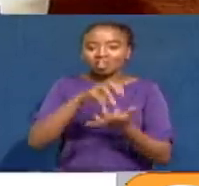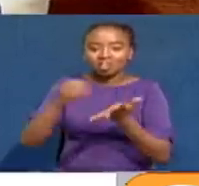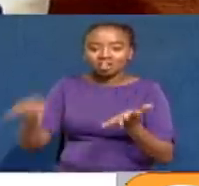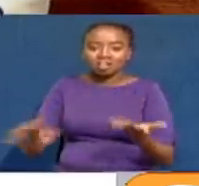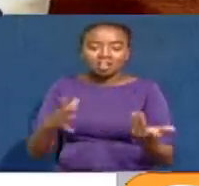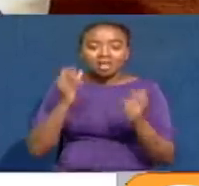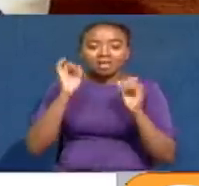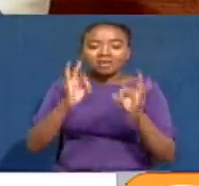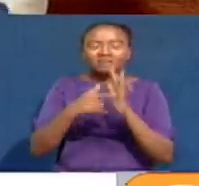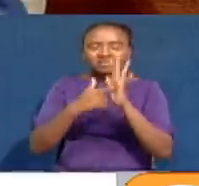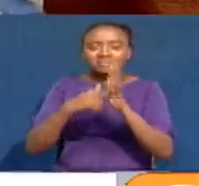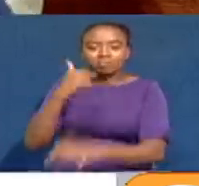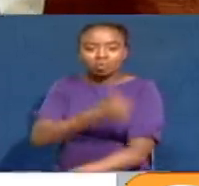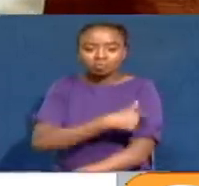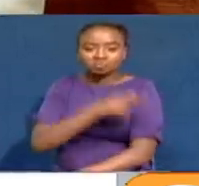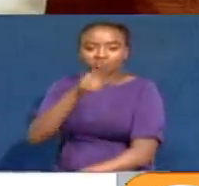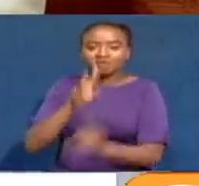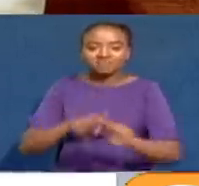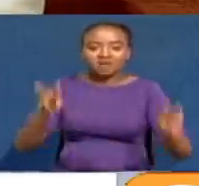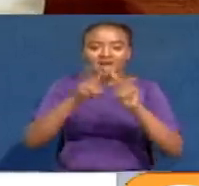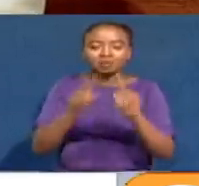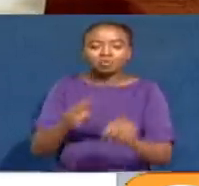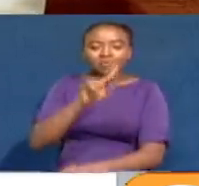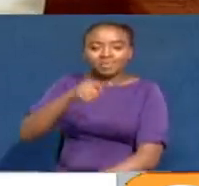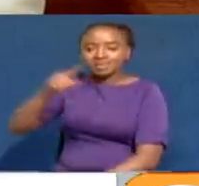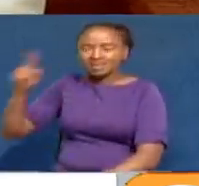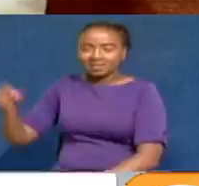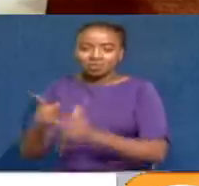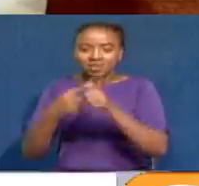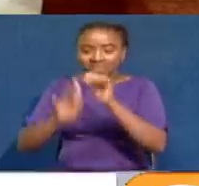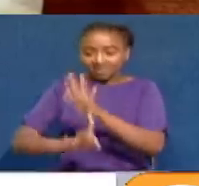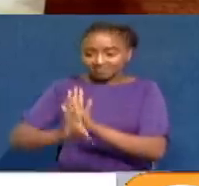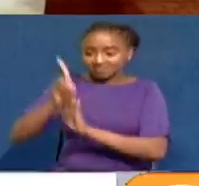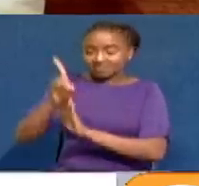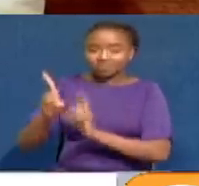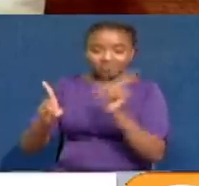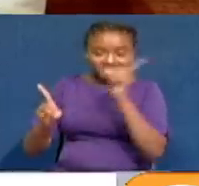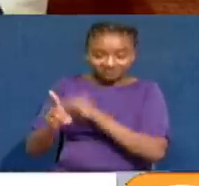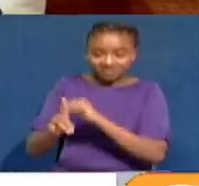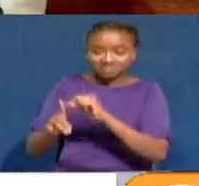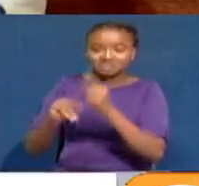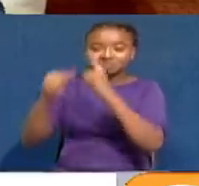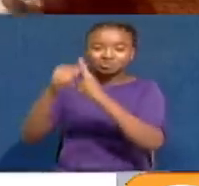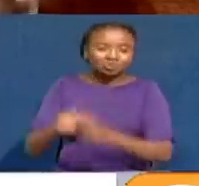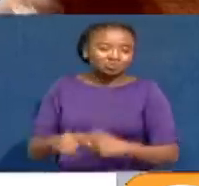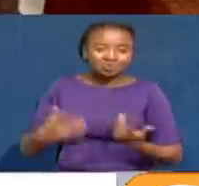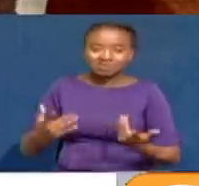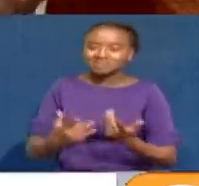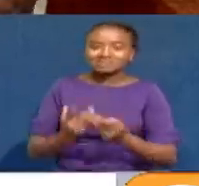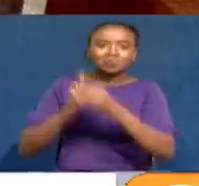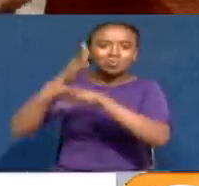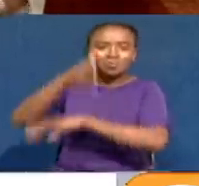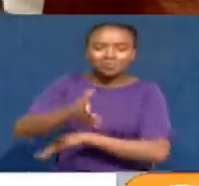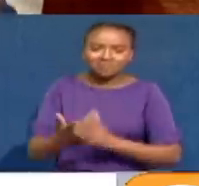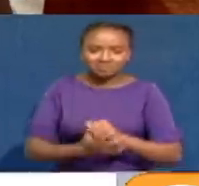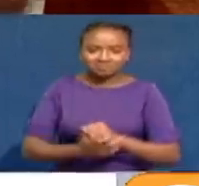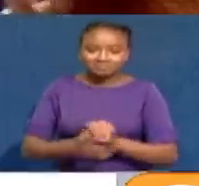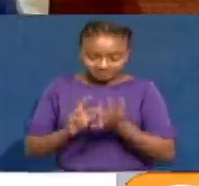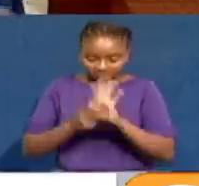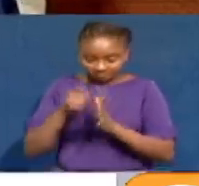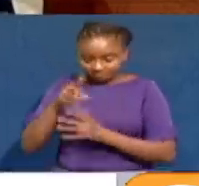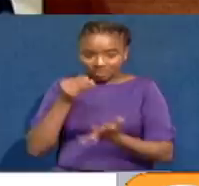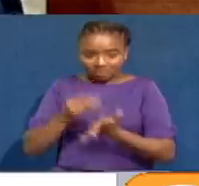hospital worth ₱1 billion. And I've tabulated real development, because you should actually not borrow for recurrence. So the money I've given is